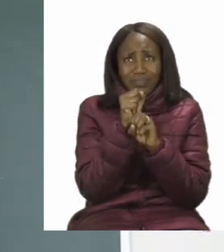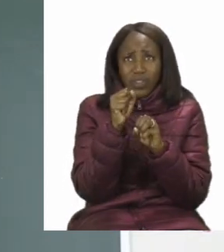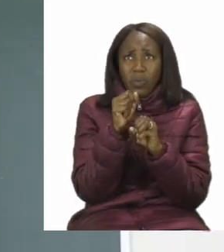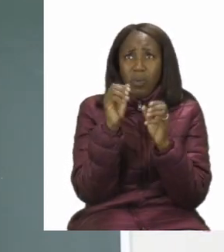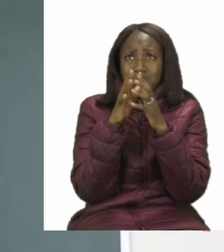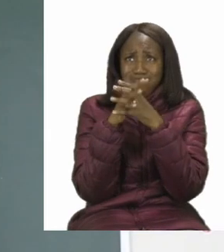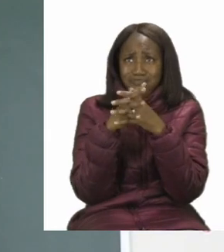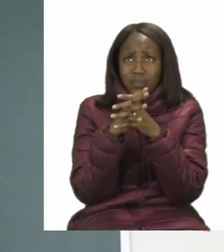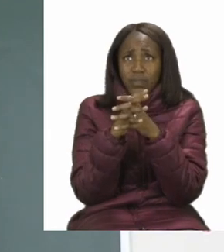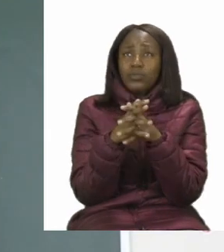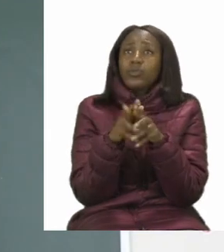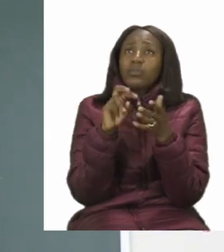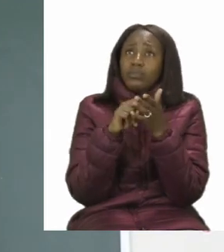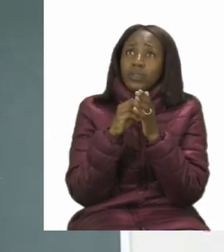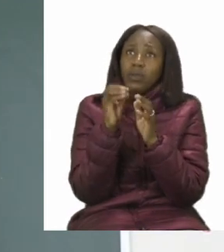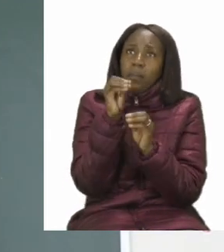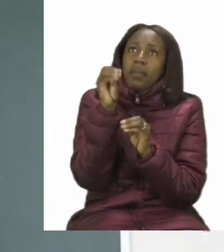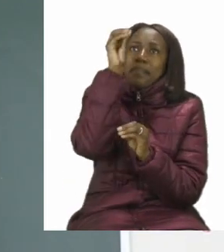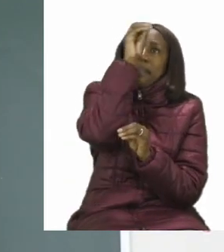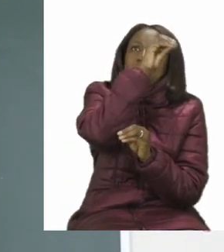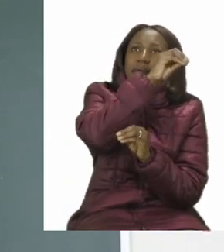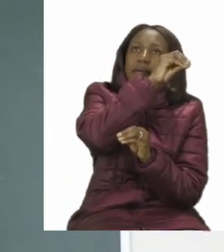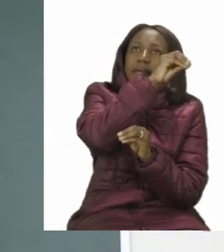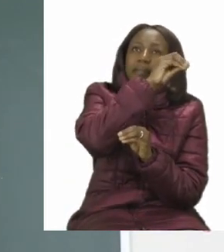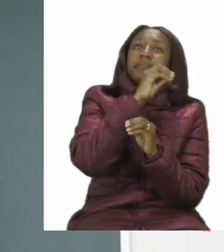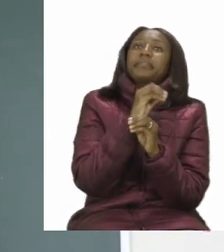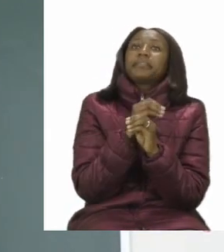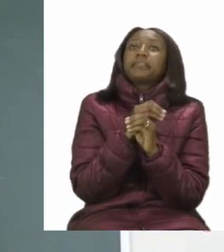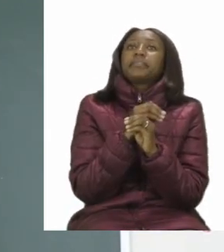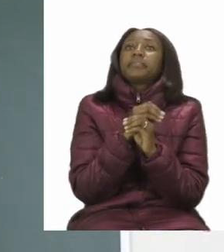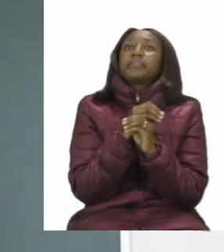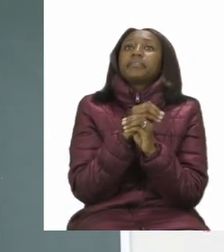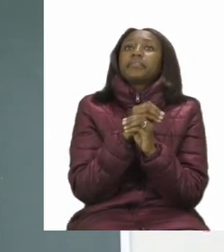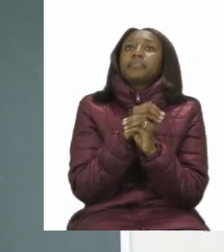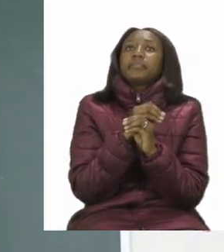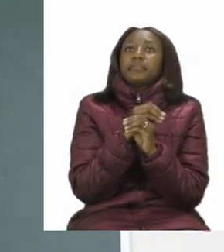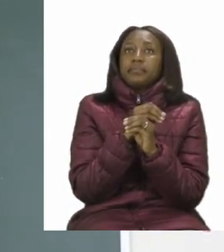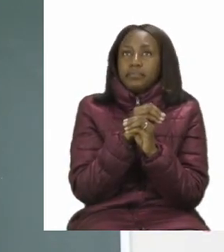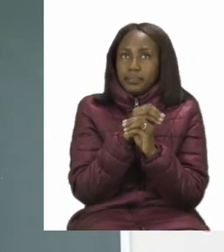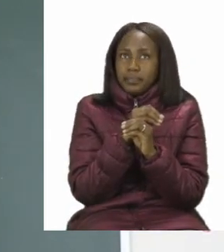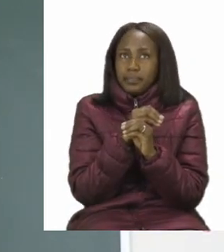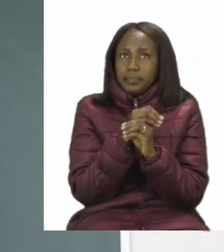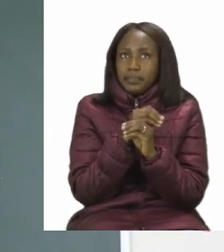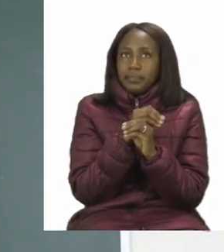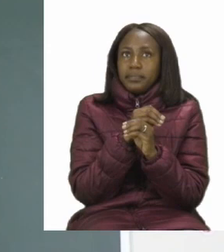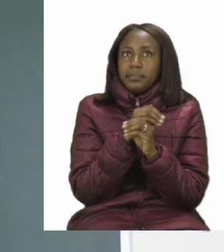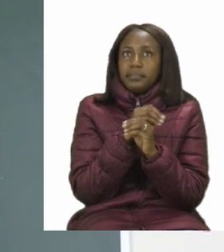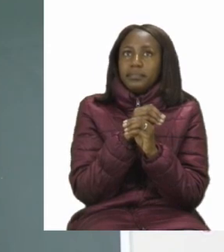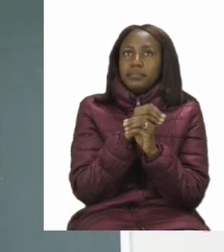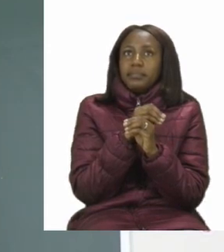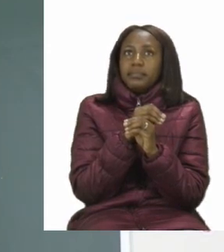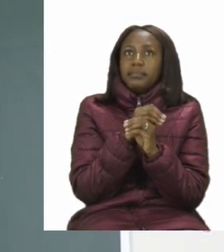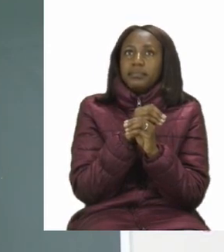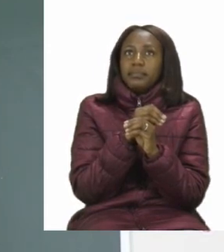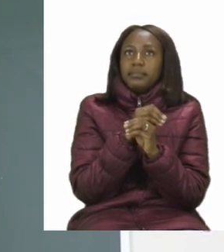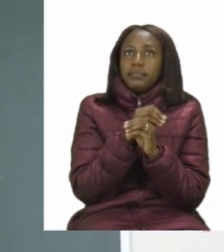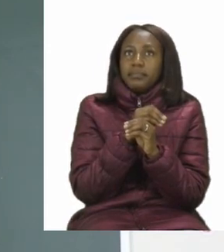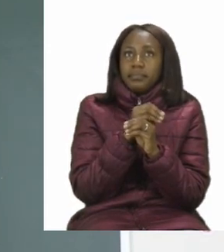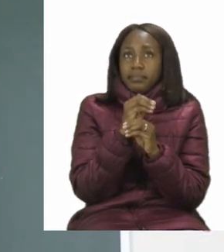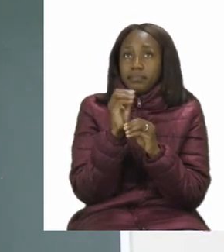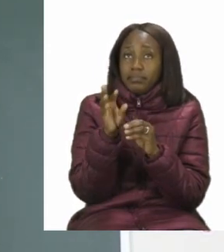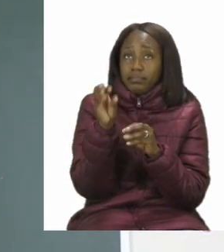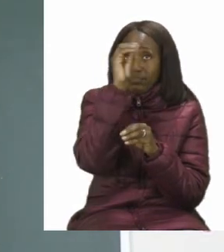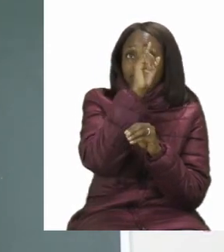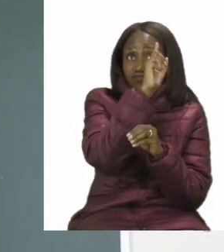a double-digit number. So we need to ask Mr. Tens to take one of the digits. So he will take